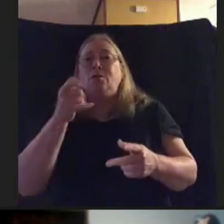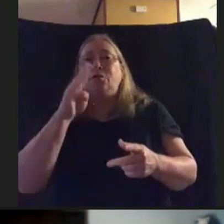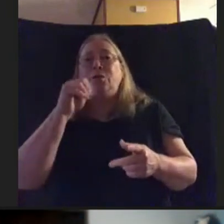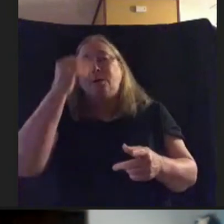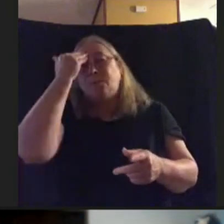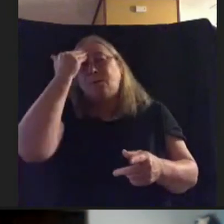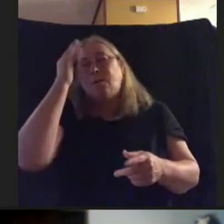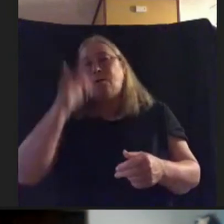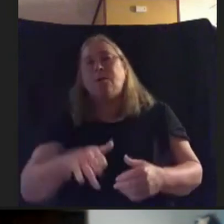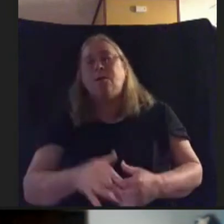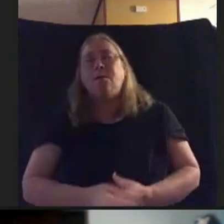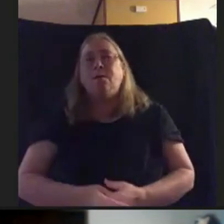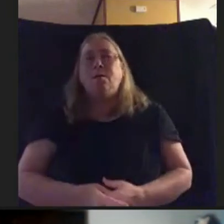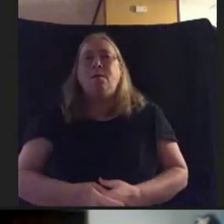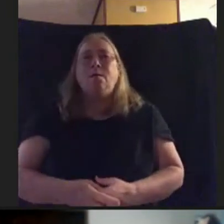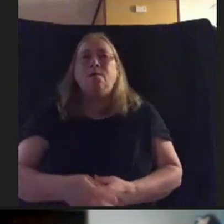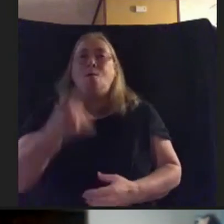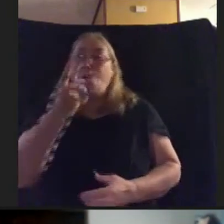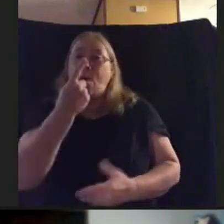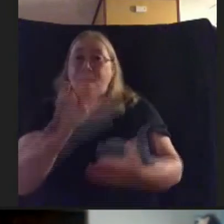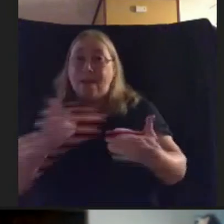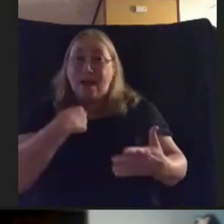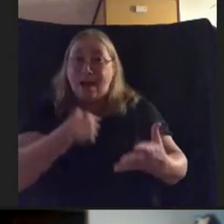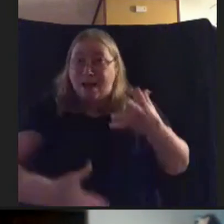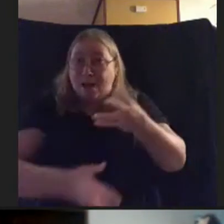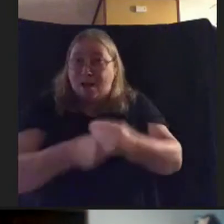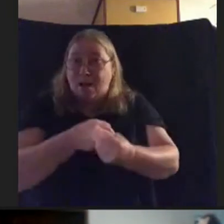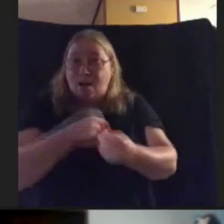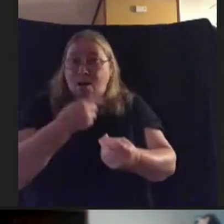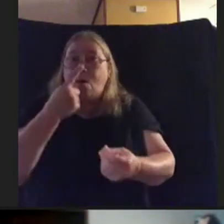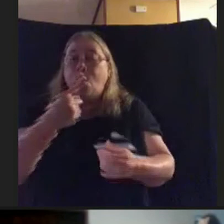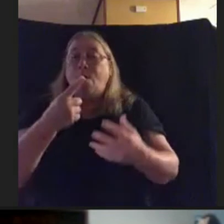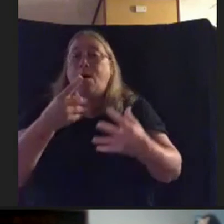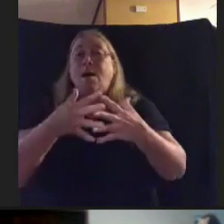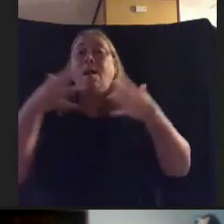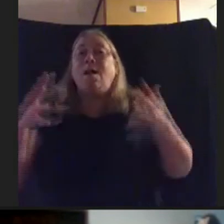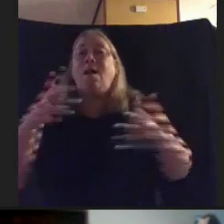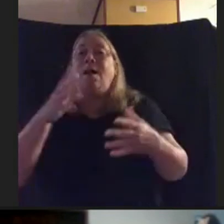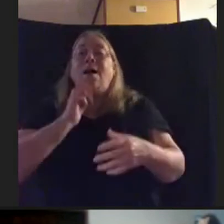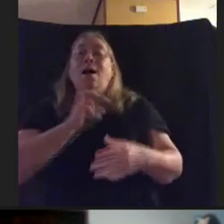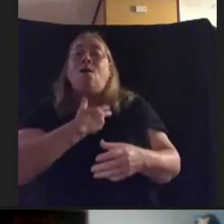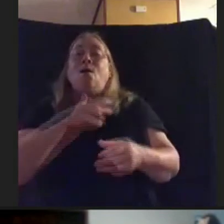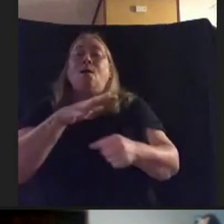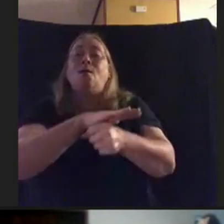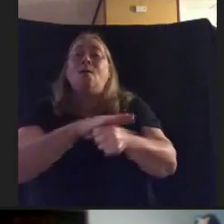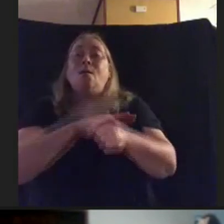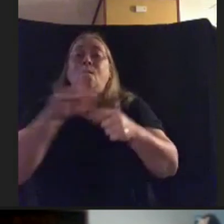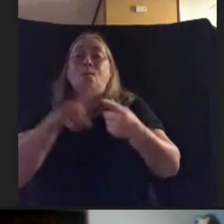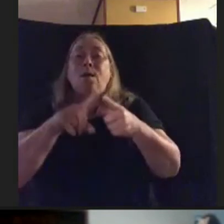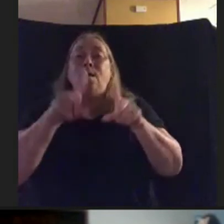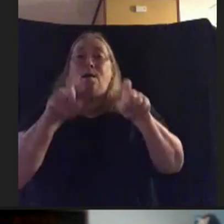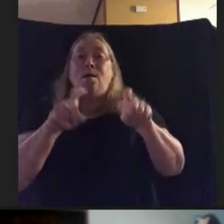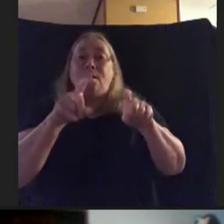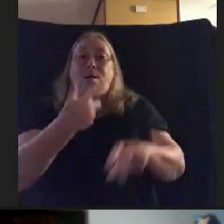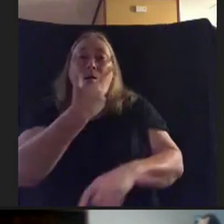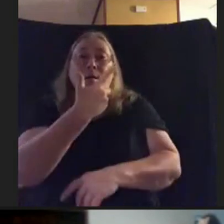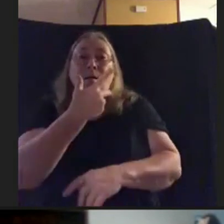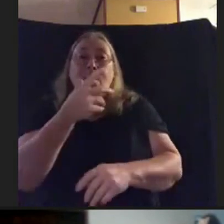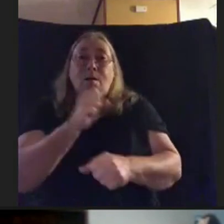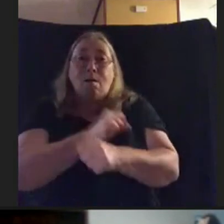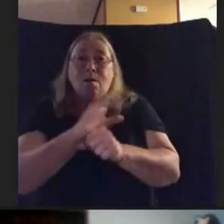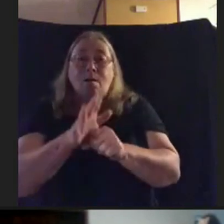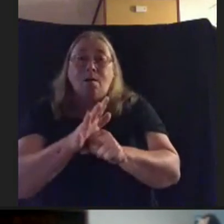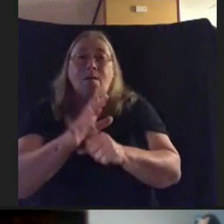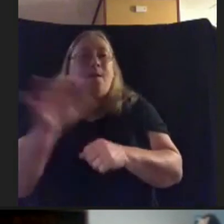out. And the other thing that I would add is that, a lot of our locations, we were doing COVID testing, and we turned those same